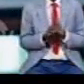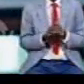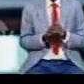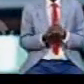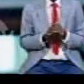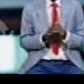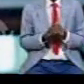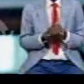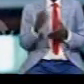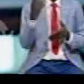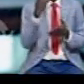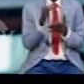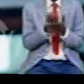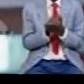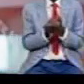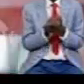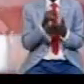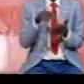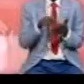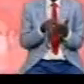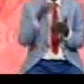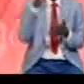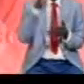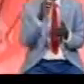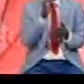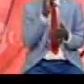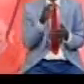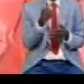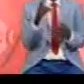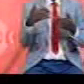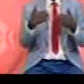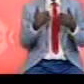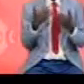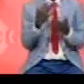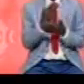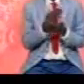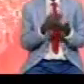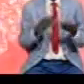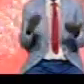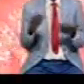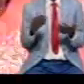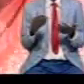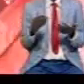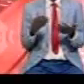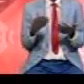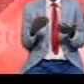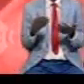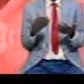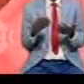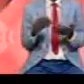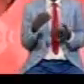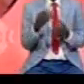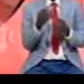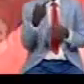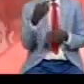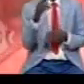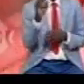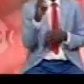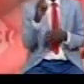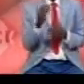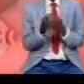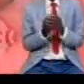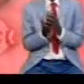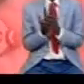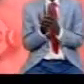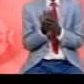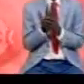is confirmed having polyp or growth, they are not